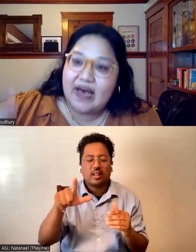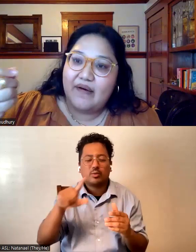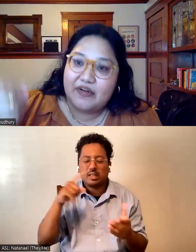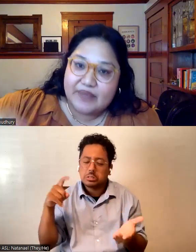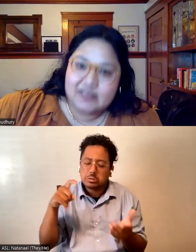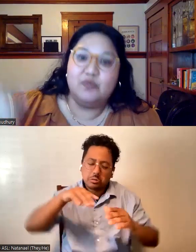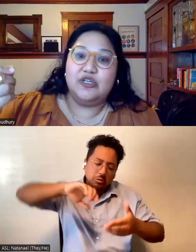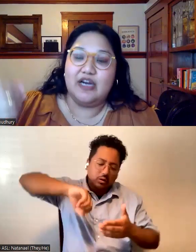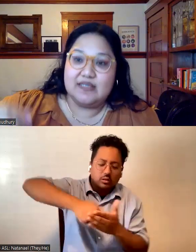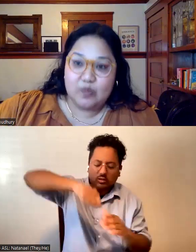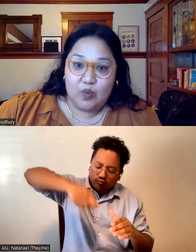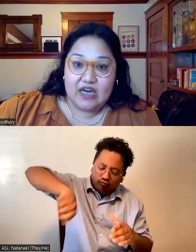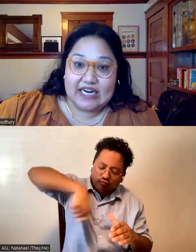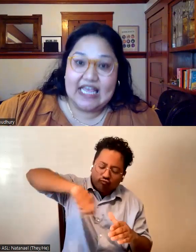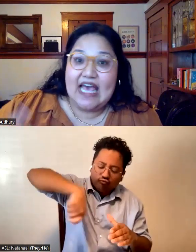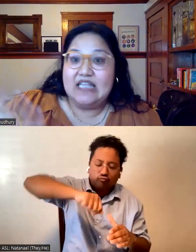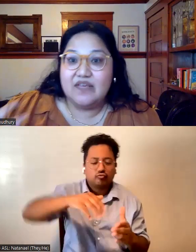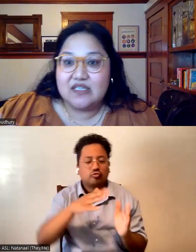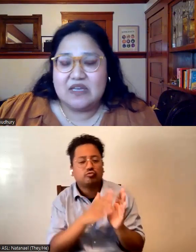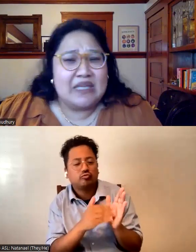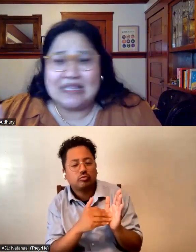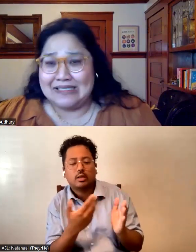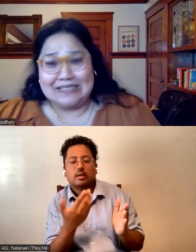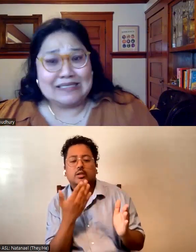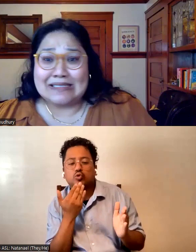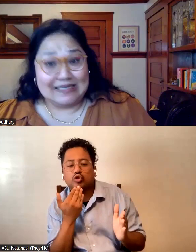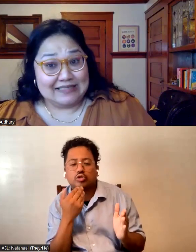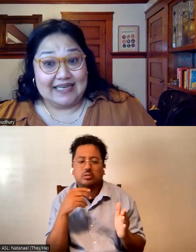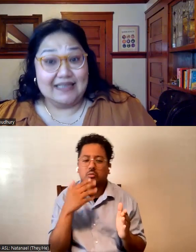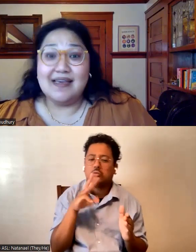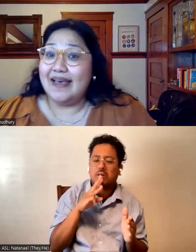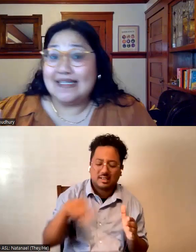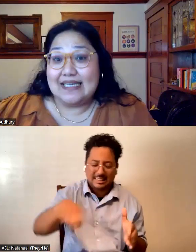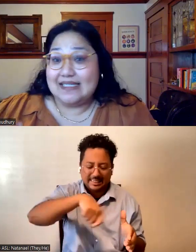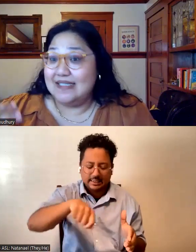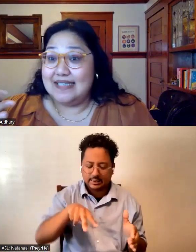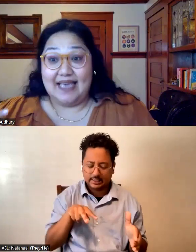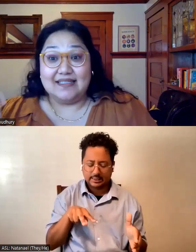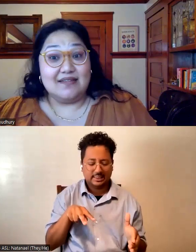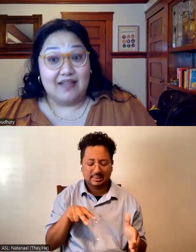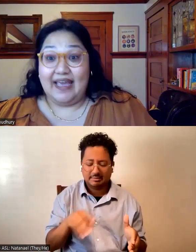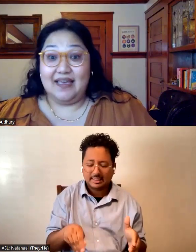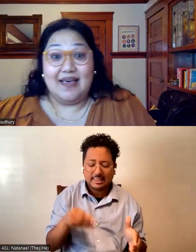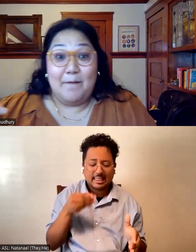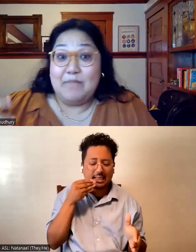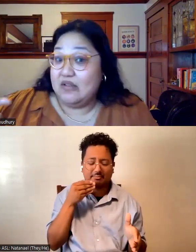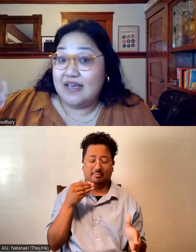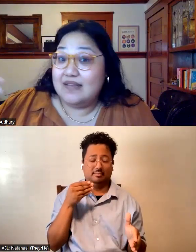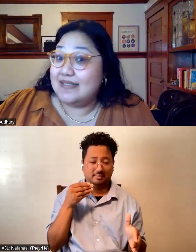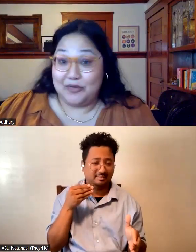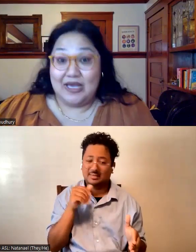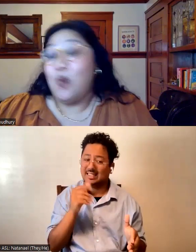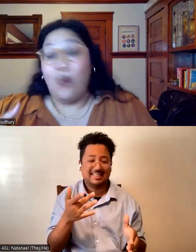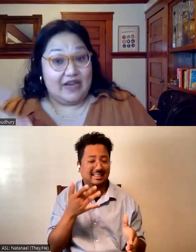the powder, mix some sugar and some water, and then give it to me. And I'm like, this is disgusting. It doesn't taste like milk